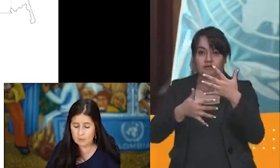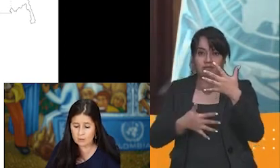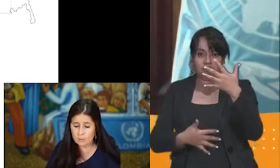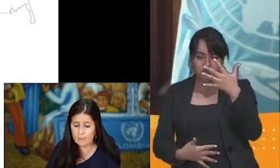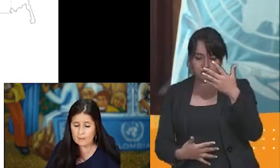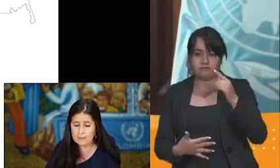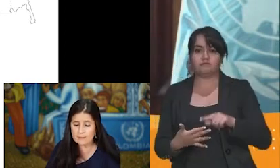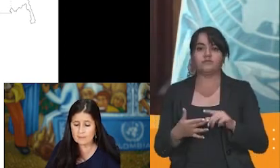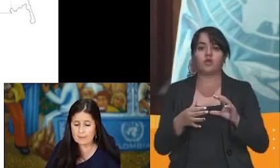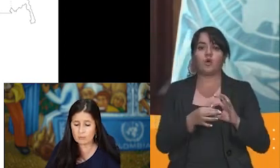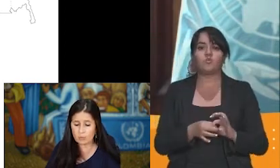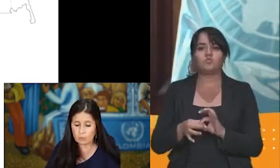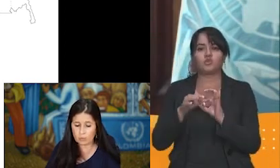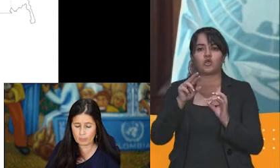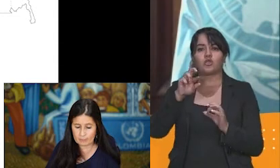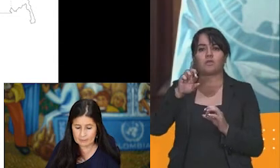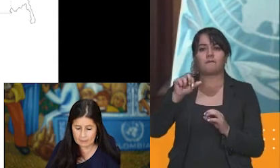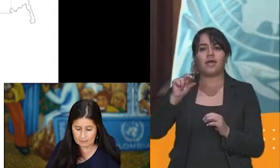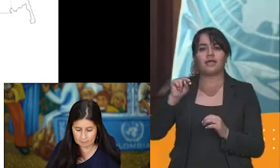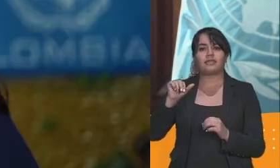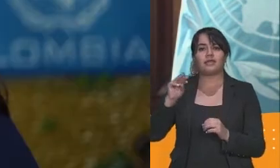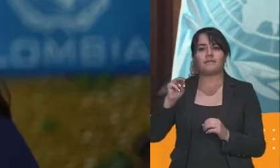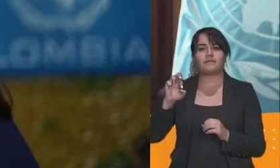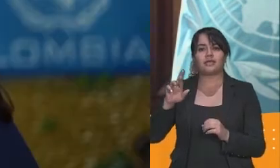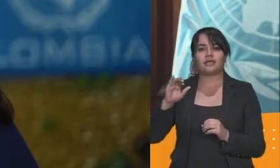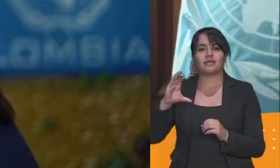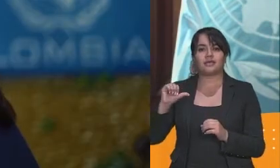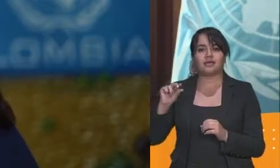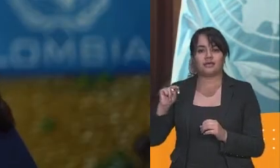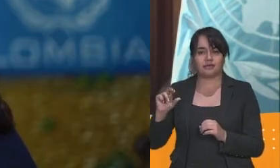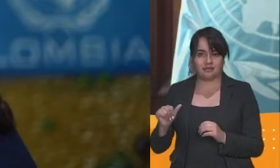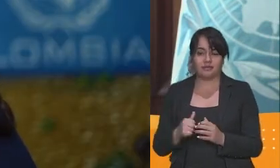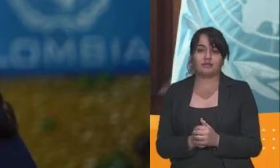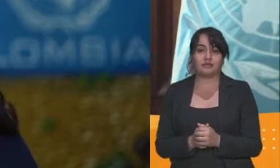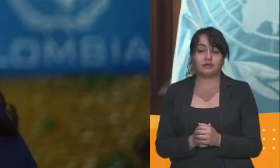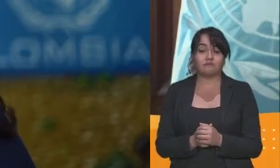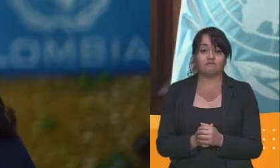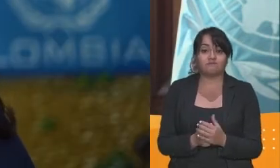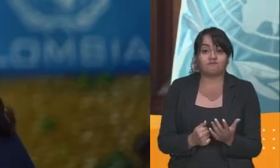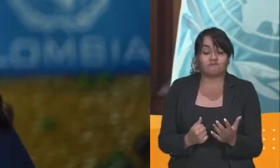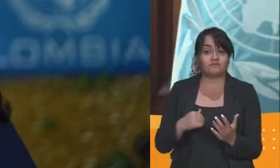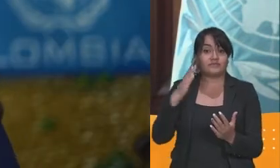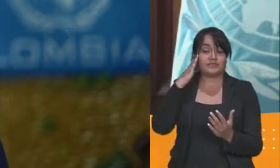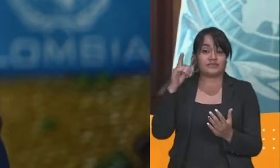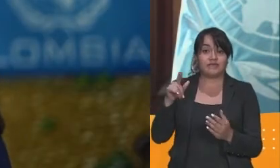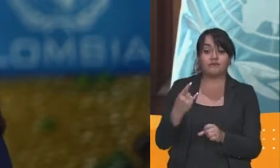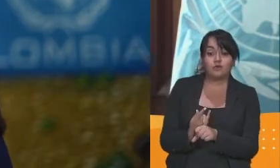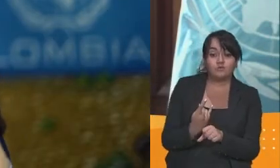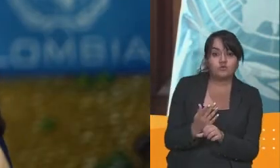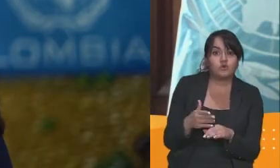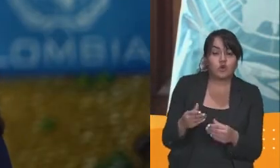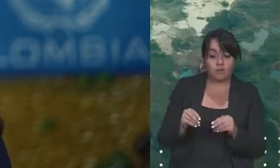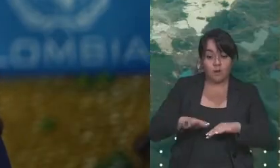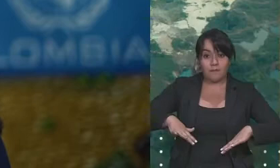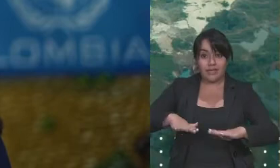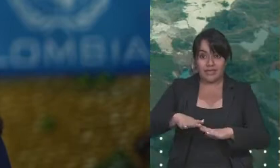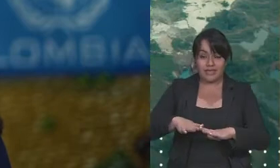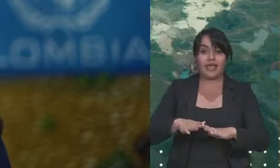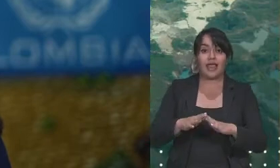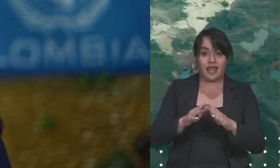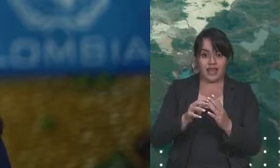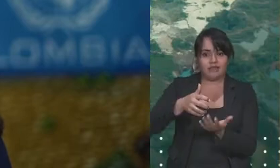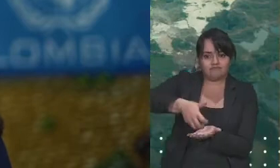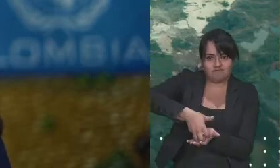end with the Unión Panamericana. Here we have spoken that the detection in the first pillar is not only being concentrated in the evidence of the exploitation with the use